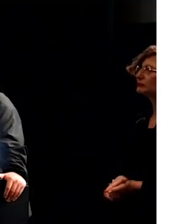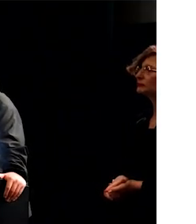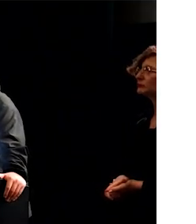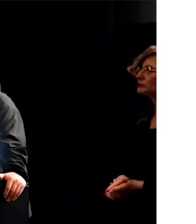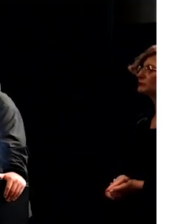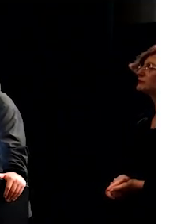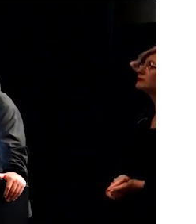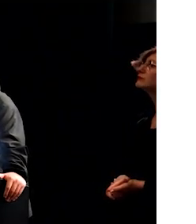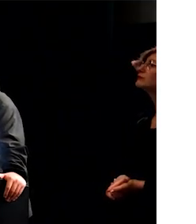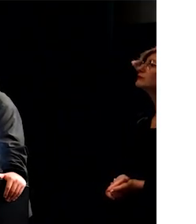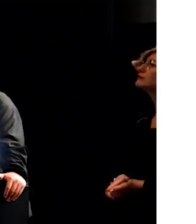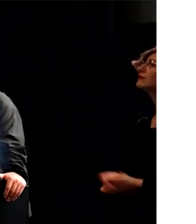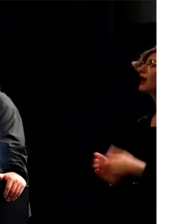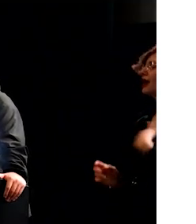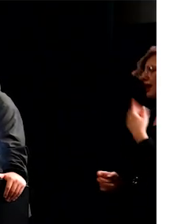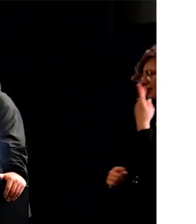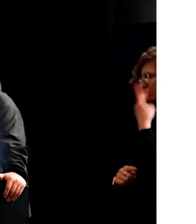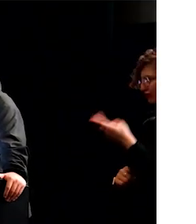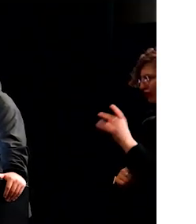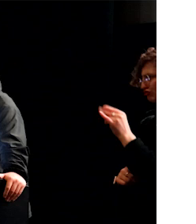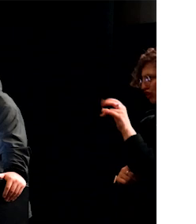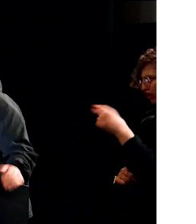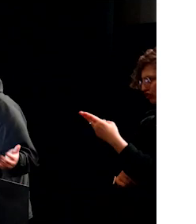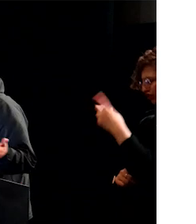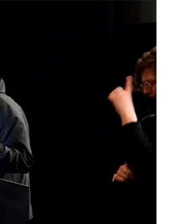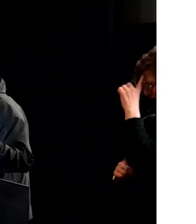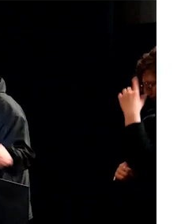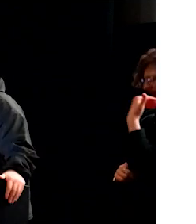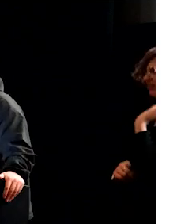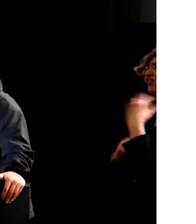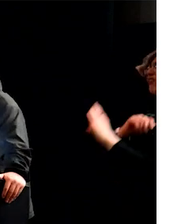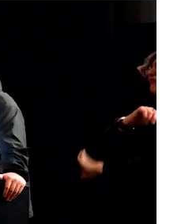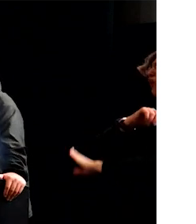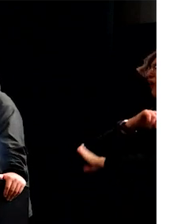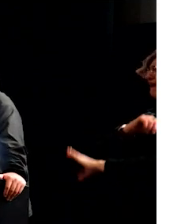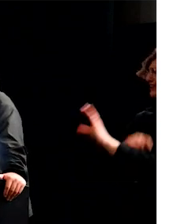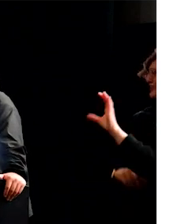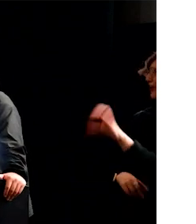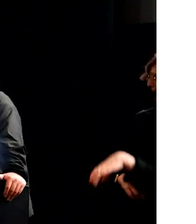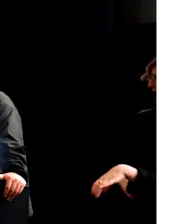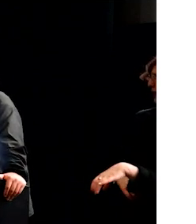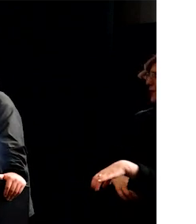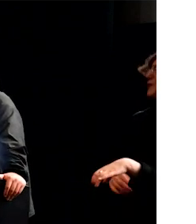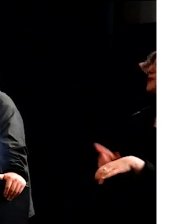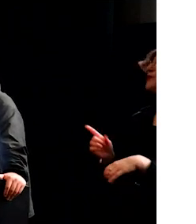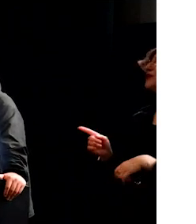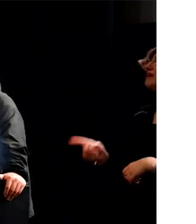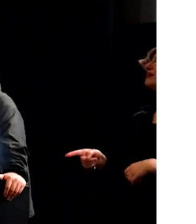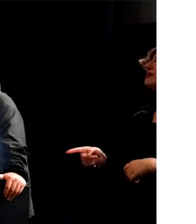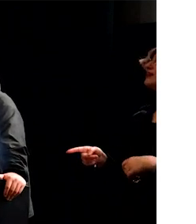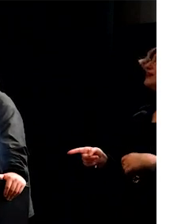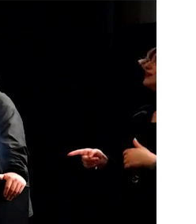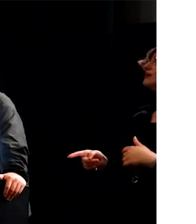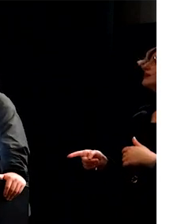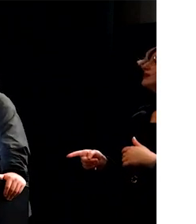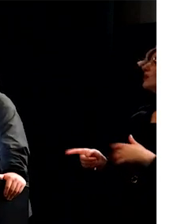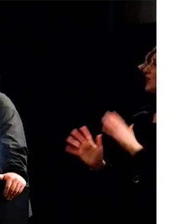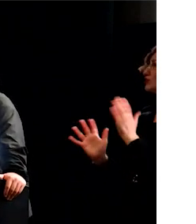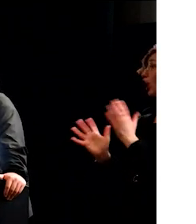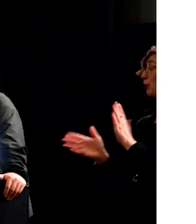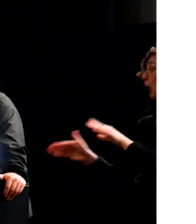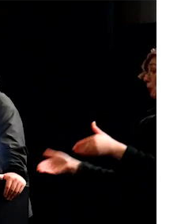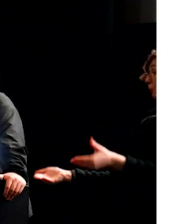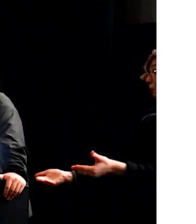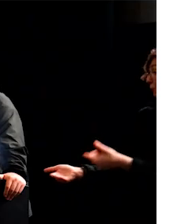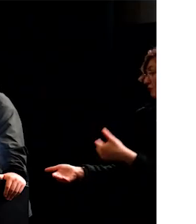saw Josh, I think in the fall, I'm not sure when I saw you in Chicago, you had talked about inviting me